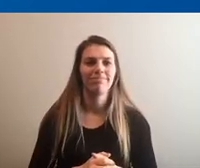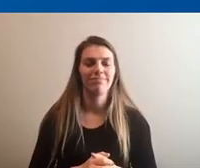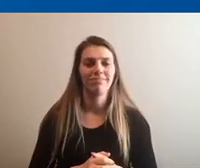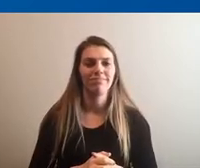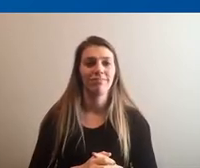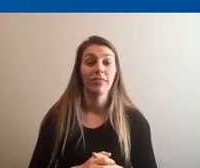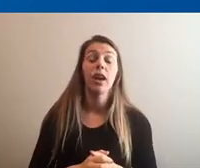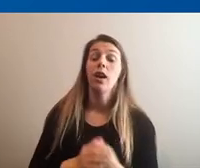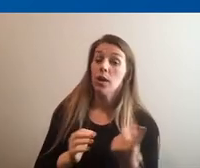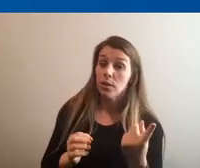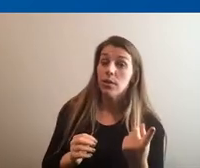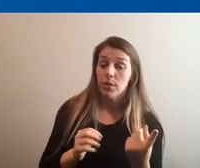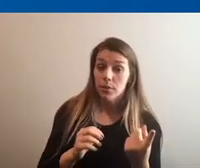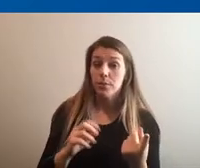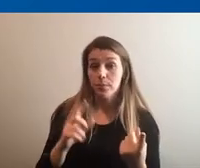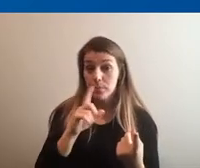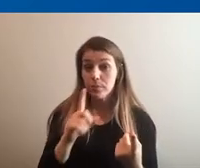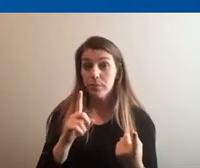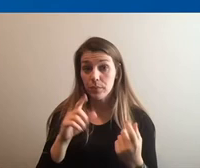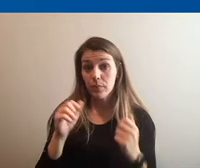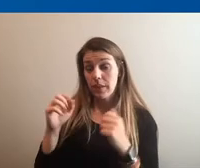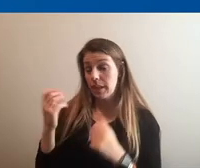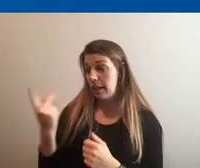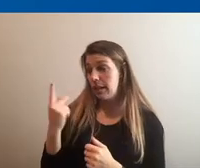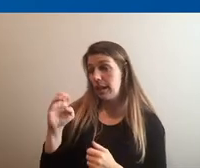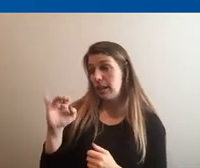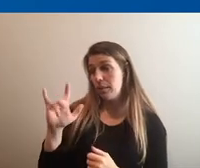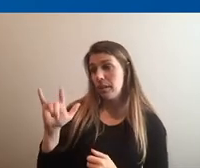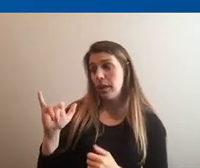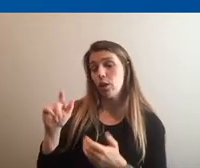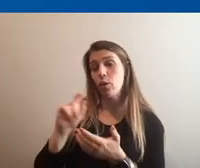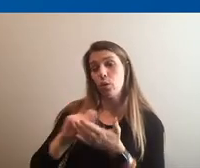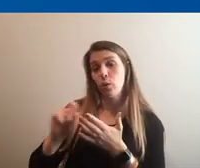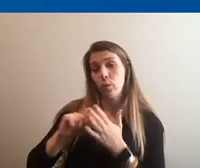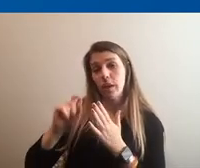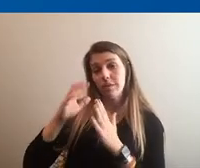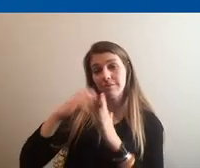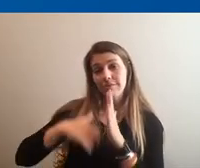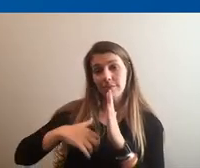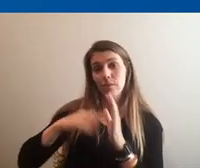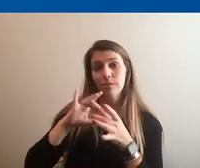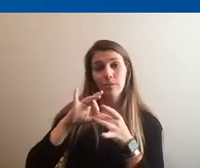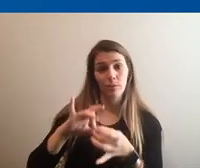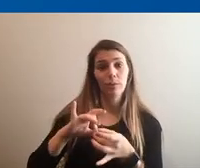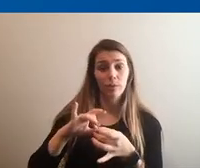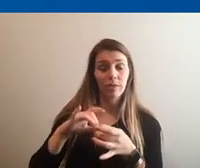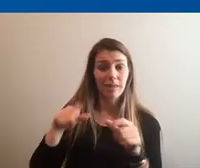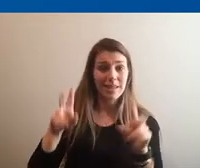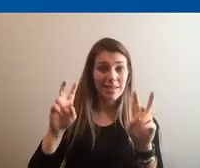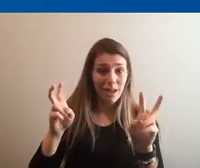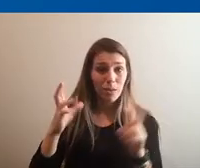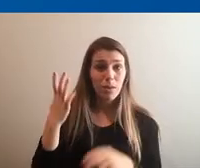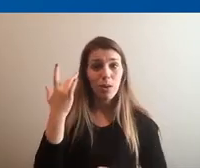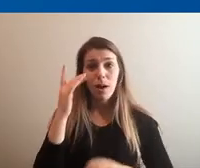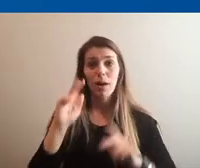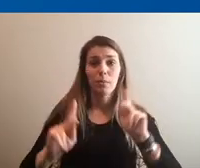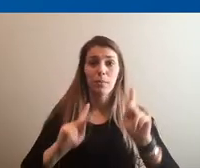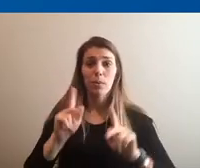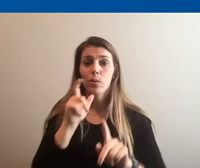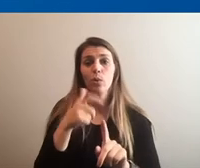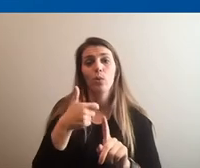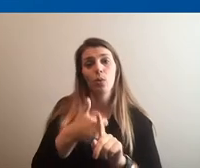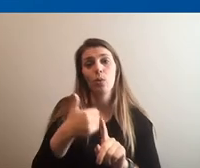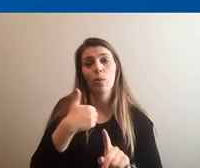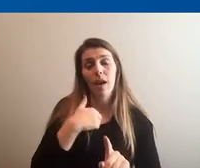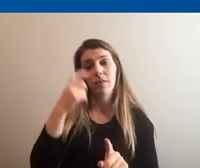navigate? Well, actually, together with Emily, we've written a couple of articles about this because of people with